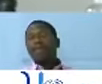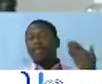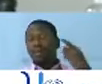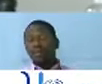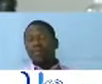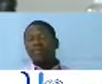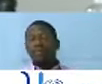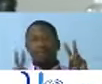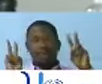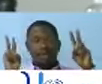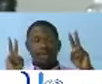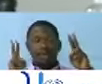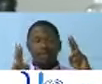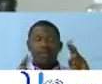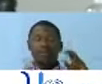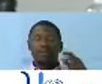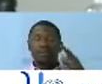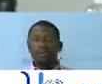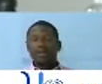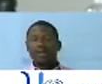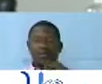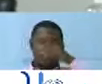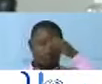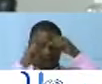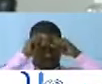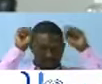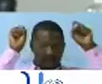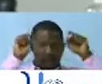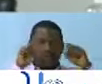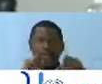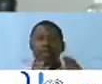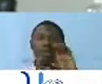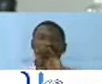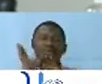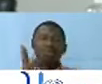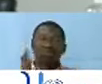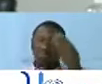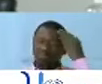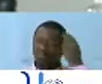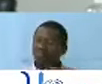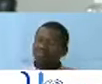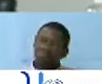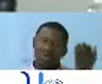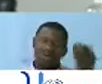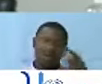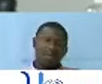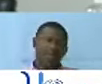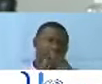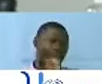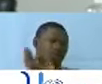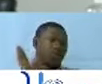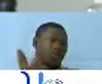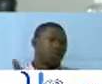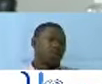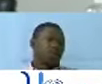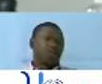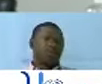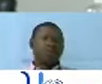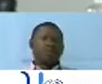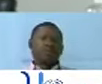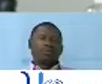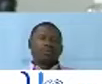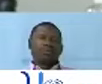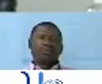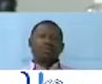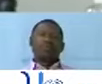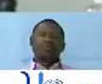the constitution was most of the time disregarded. Jamano yaaya jamme dal mom dafa